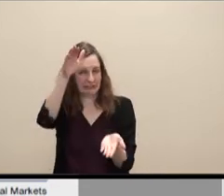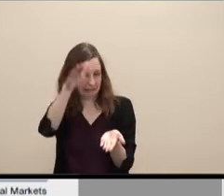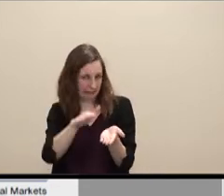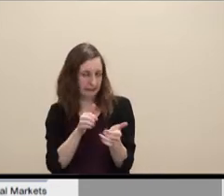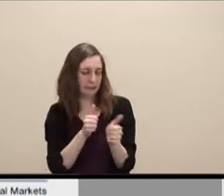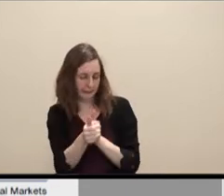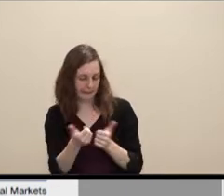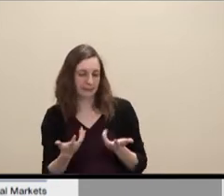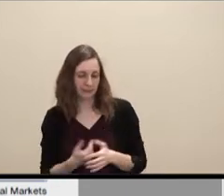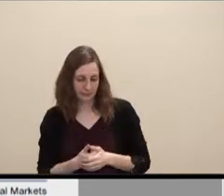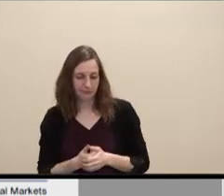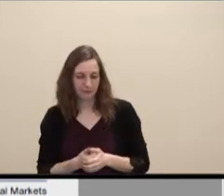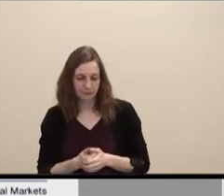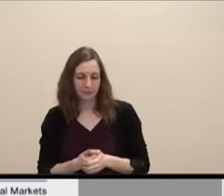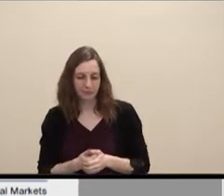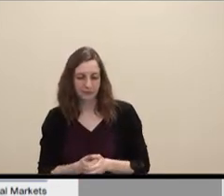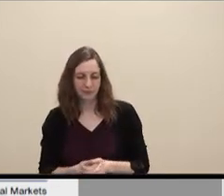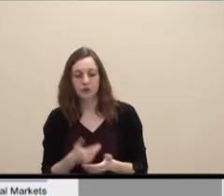take